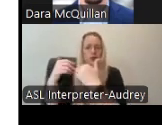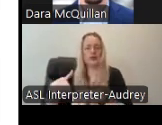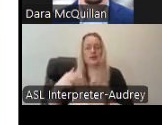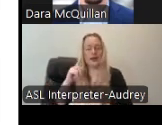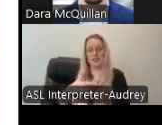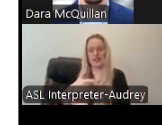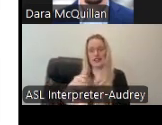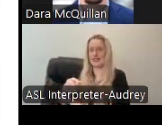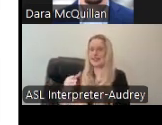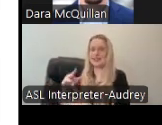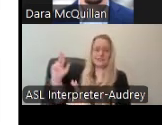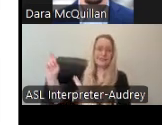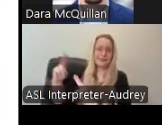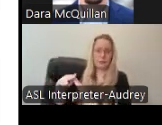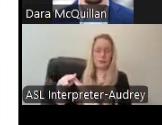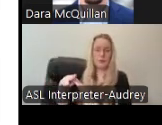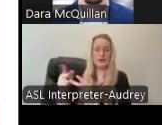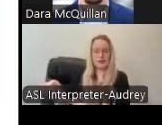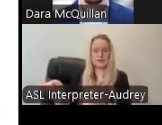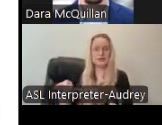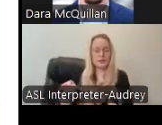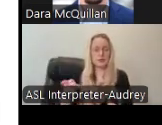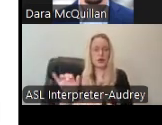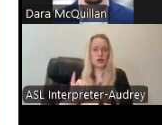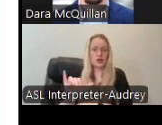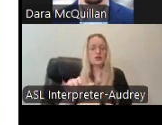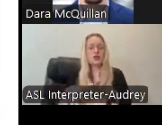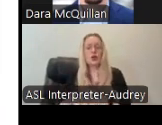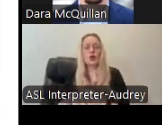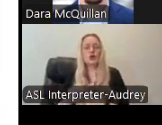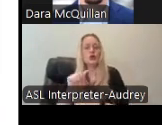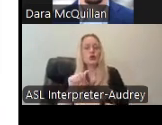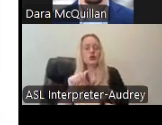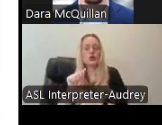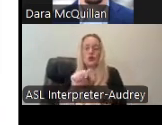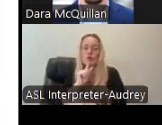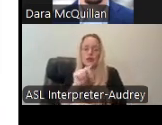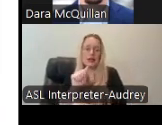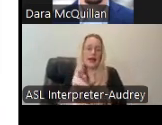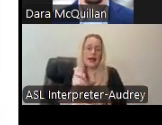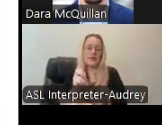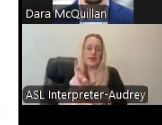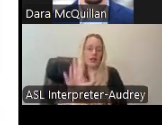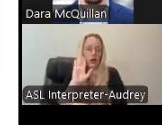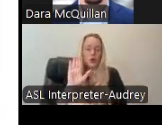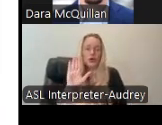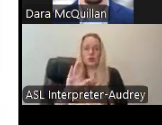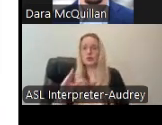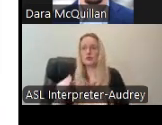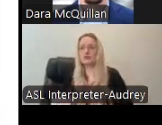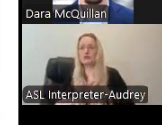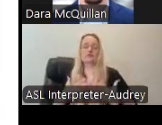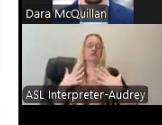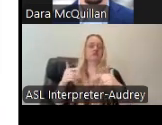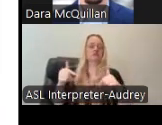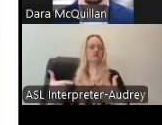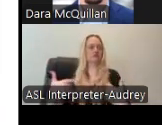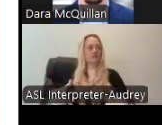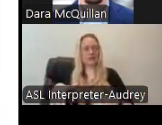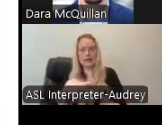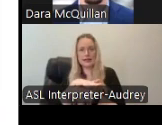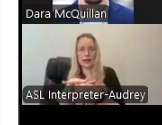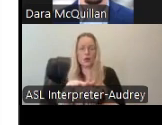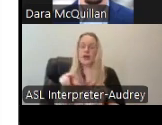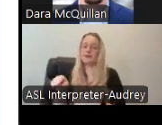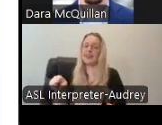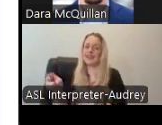this proposed facility. So the Avenir would bring a lot of life to New York City in an area that really, really deserves it. So